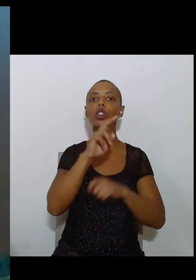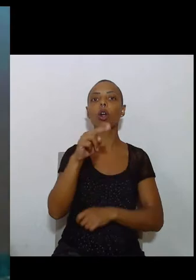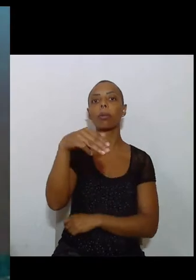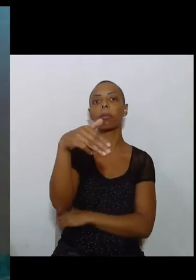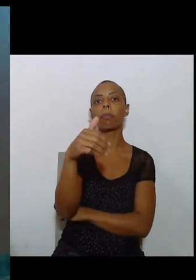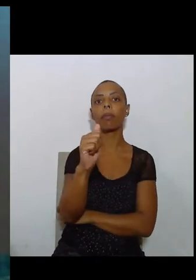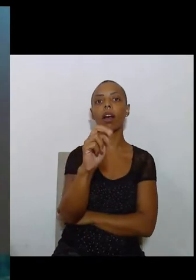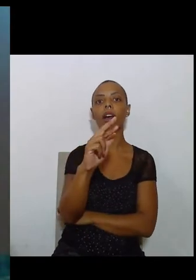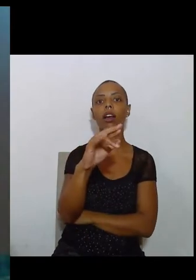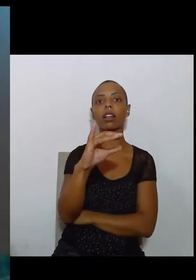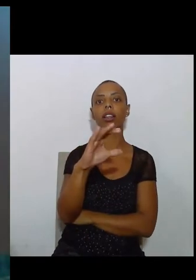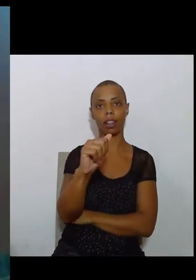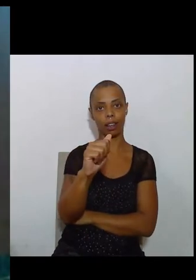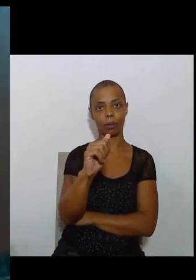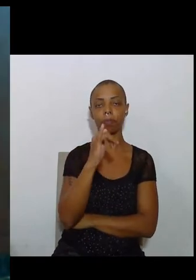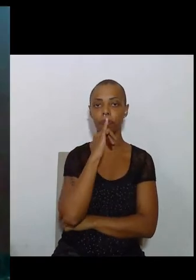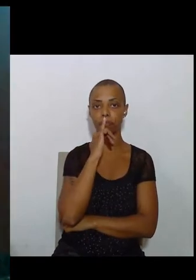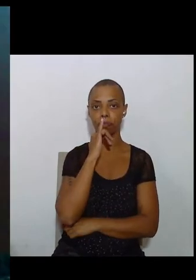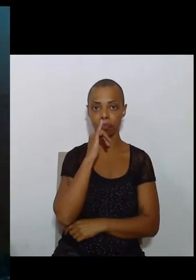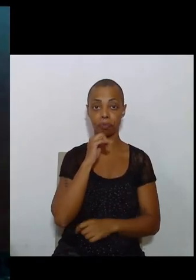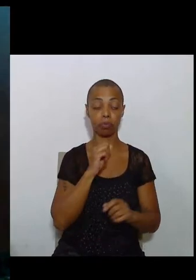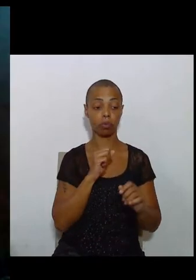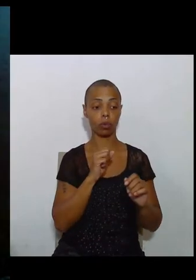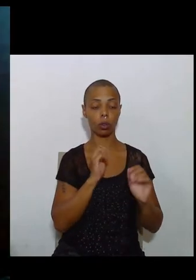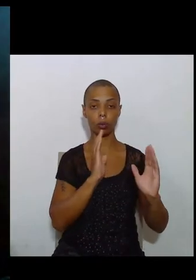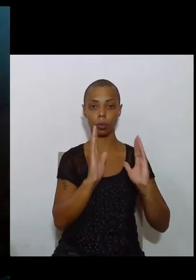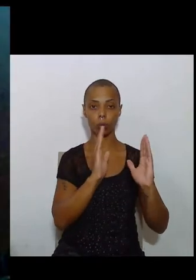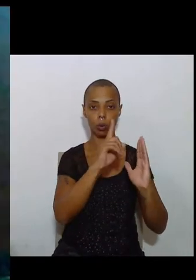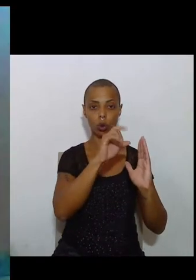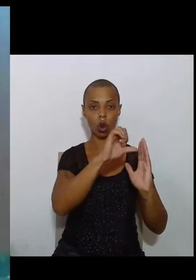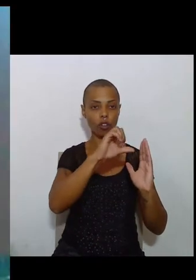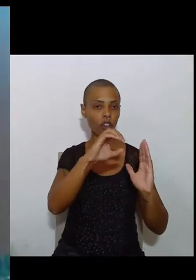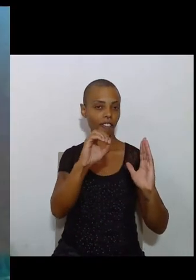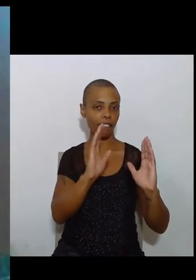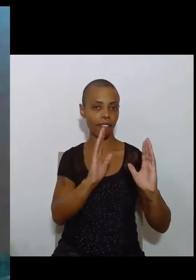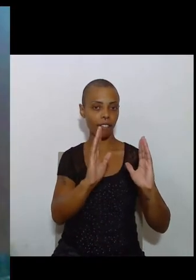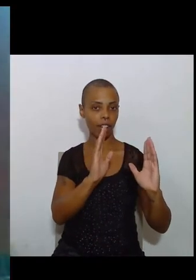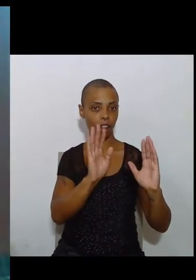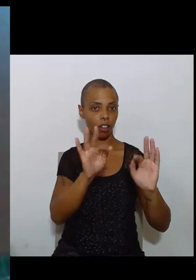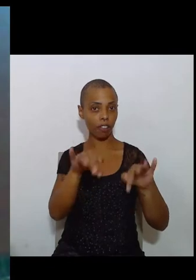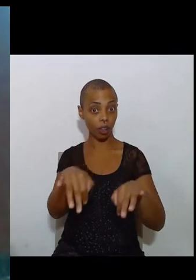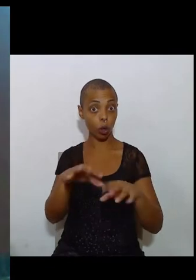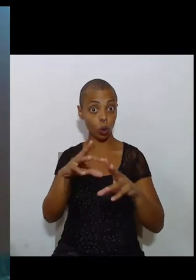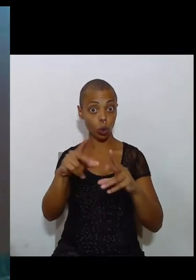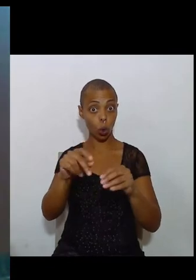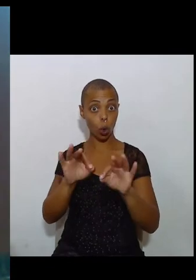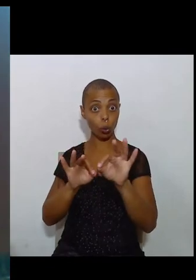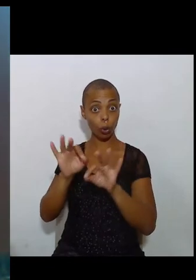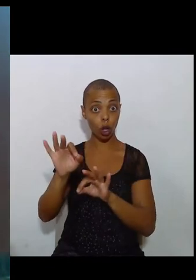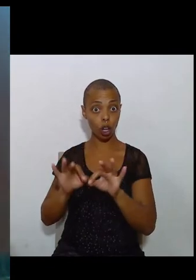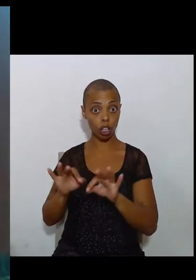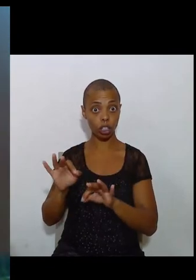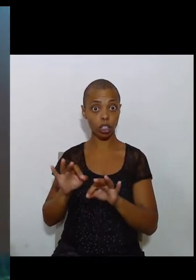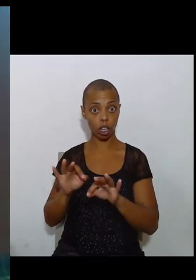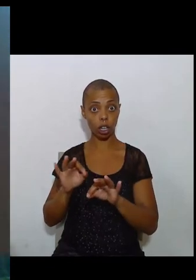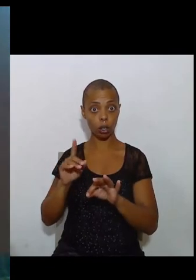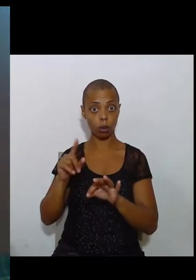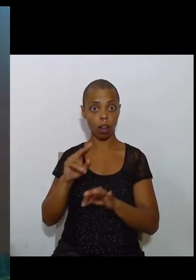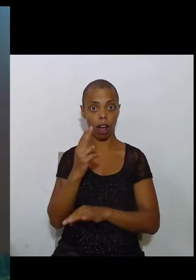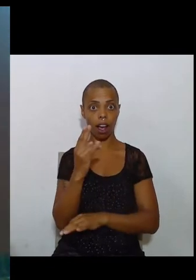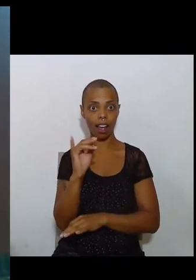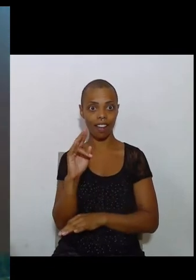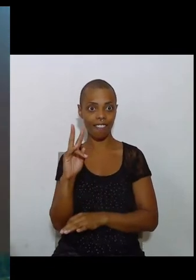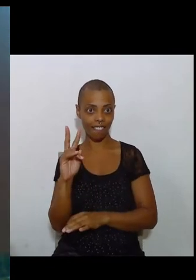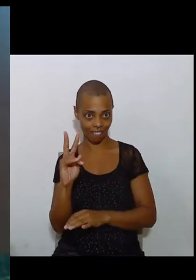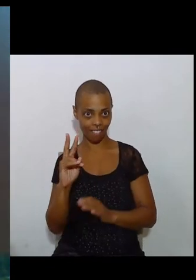Marika activists in the late 90s for example all the money they came from HIV related